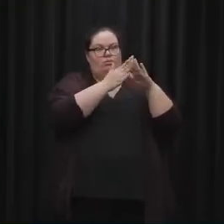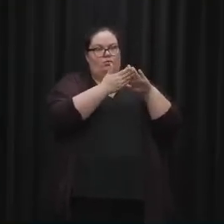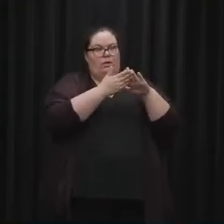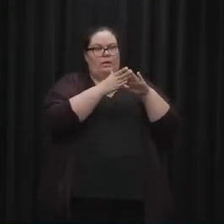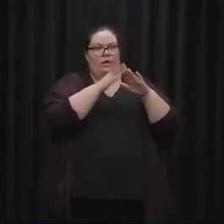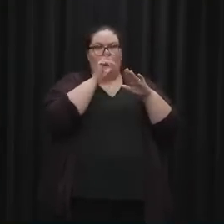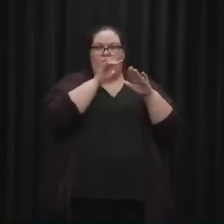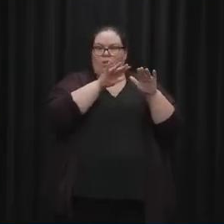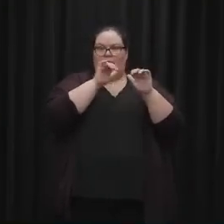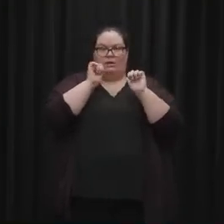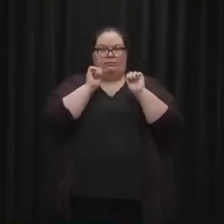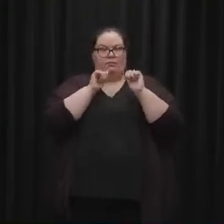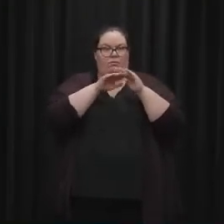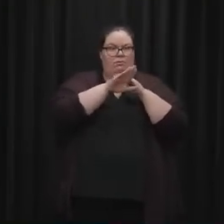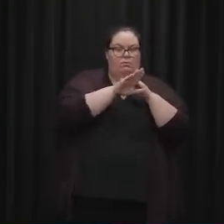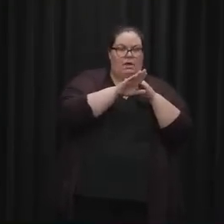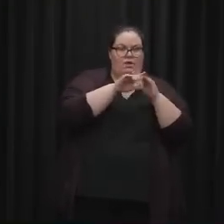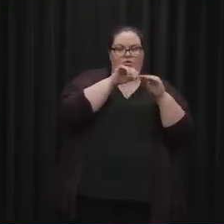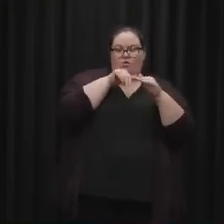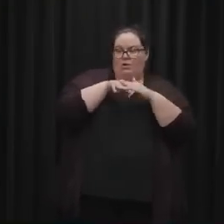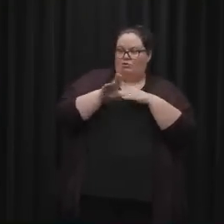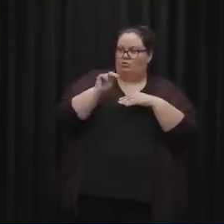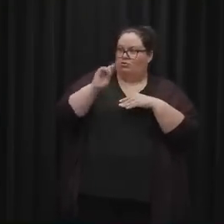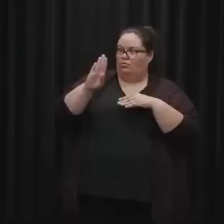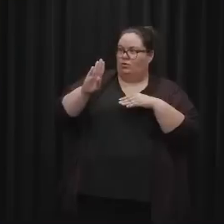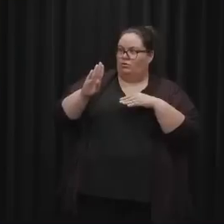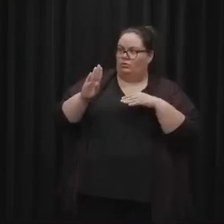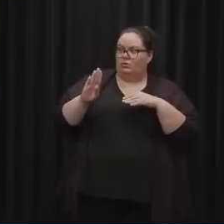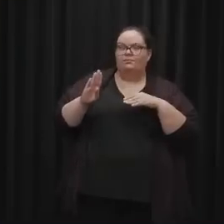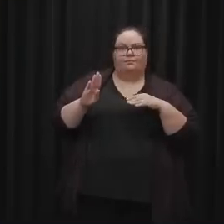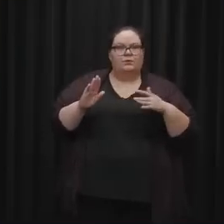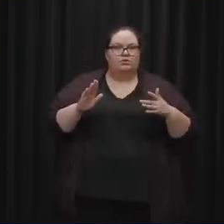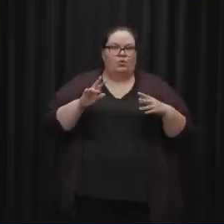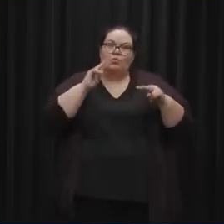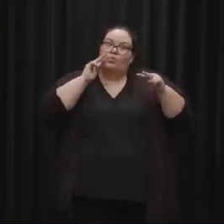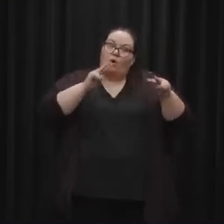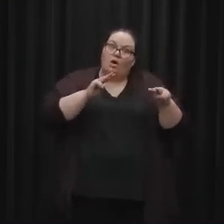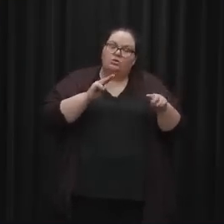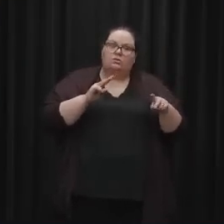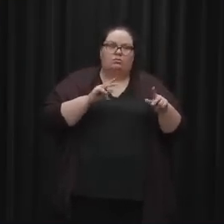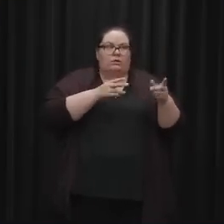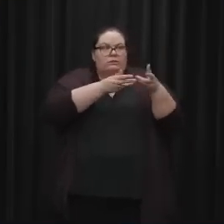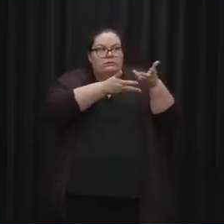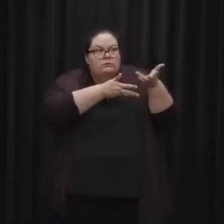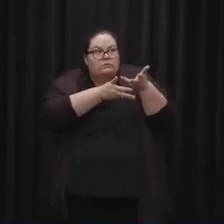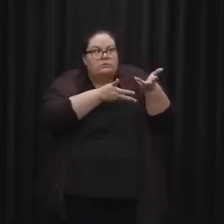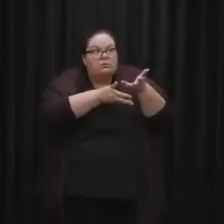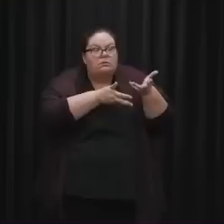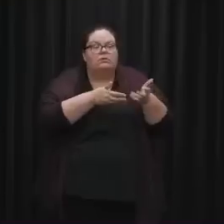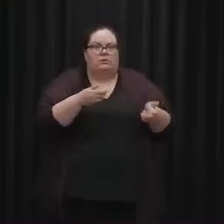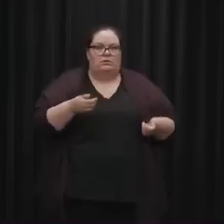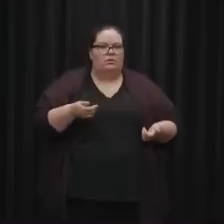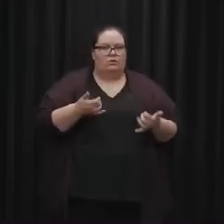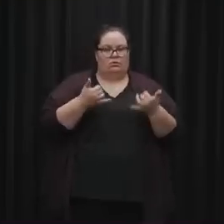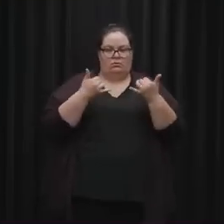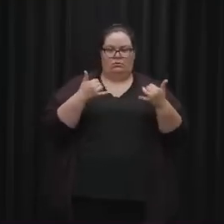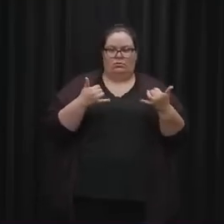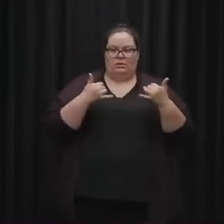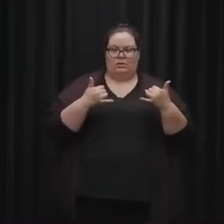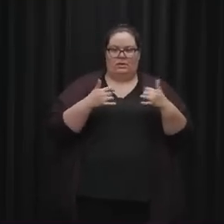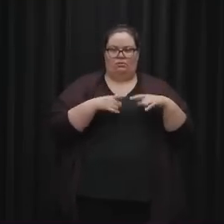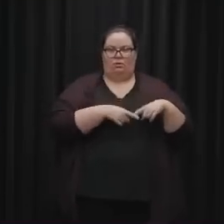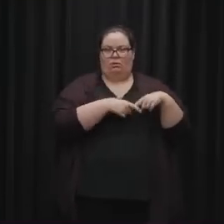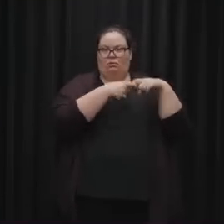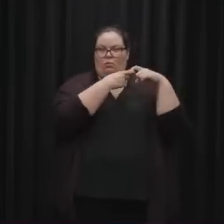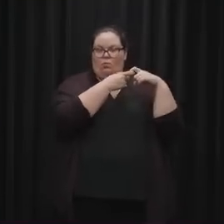who subsequently then could be moving into our community on the New Brunswick side. So it's very much right now